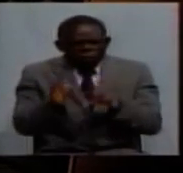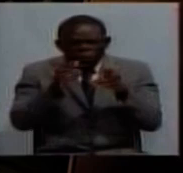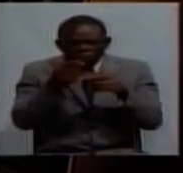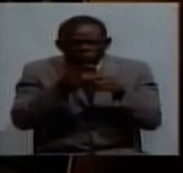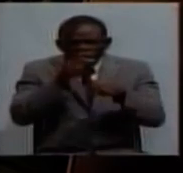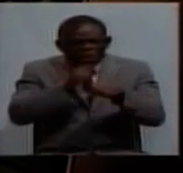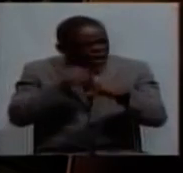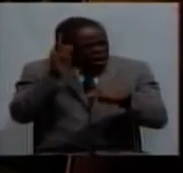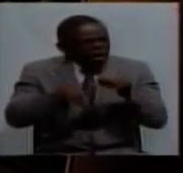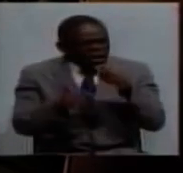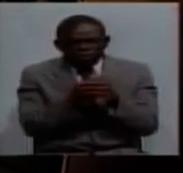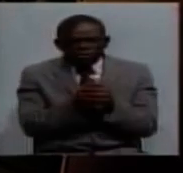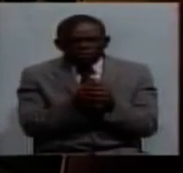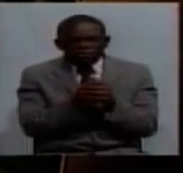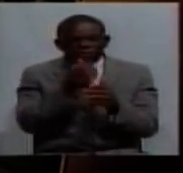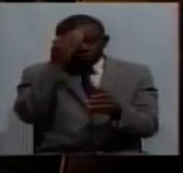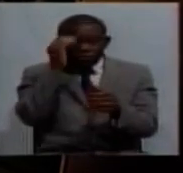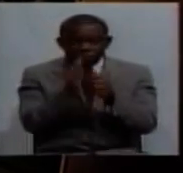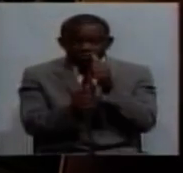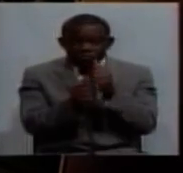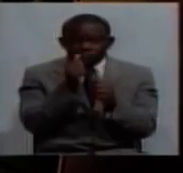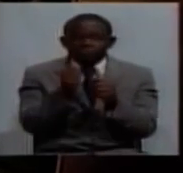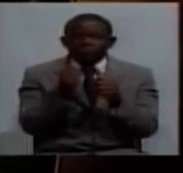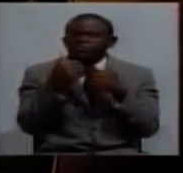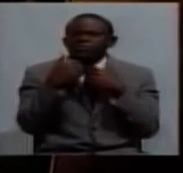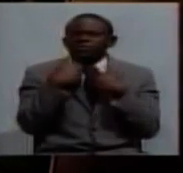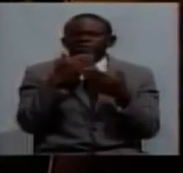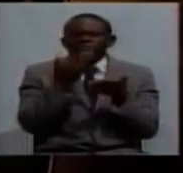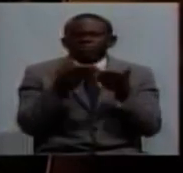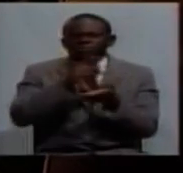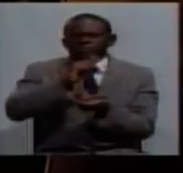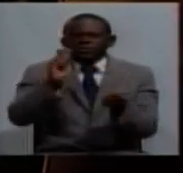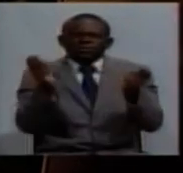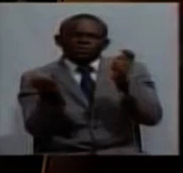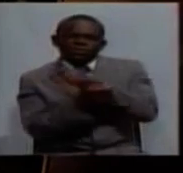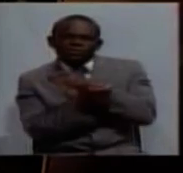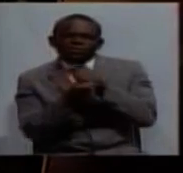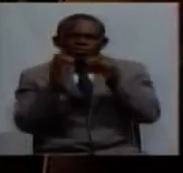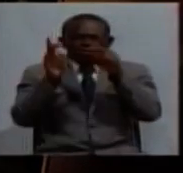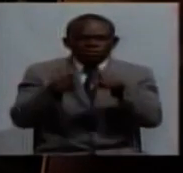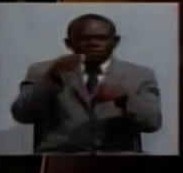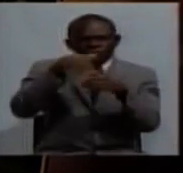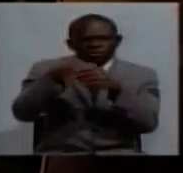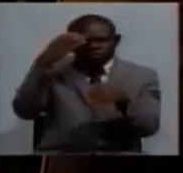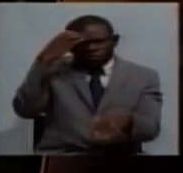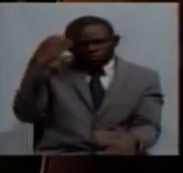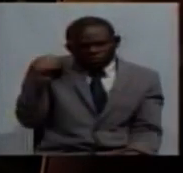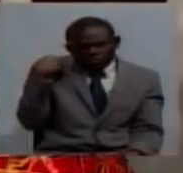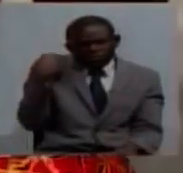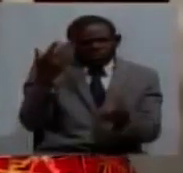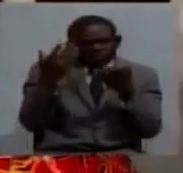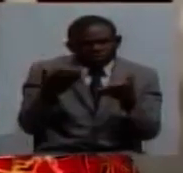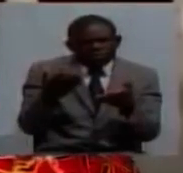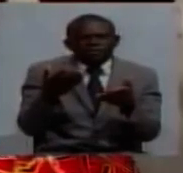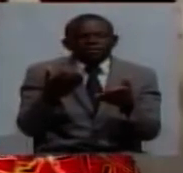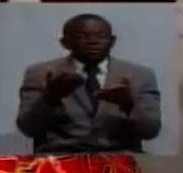you've got transition issues and adaptability issues. But the common man